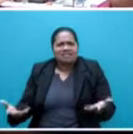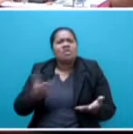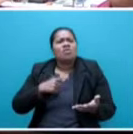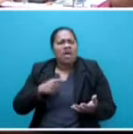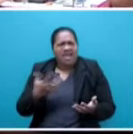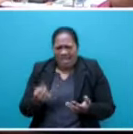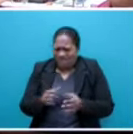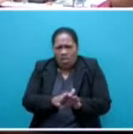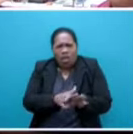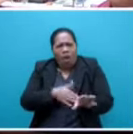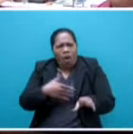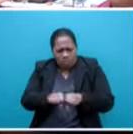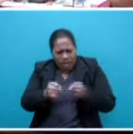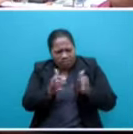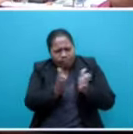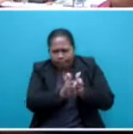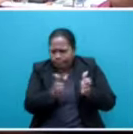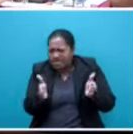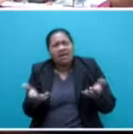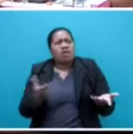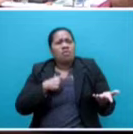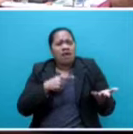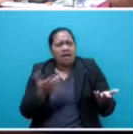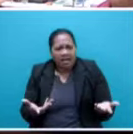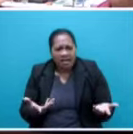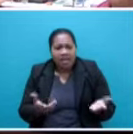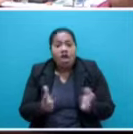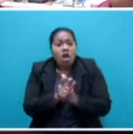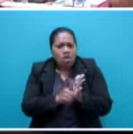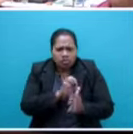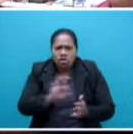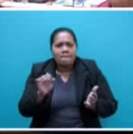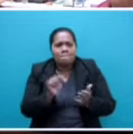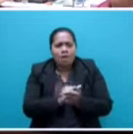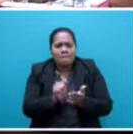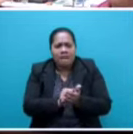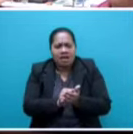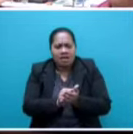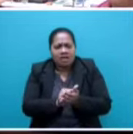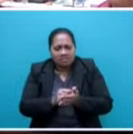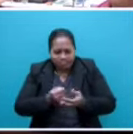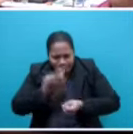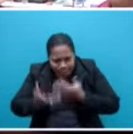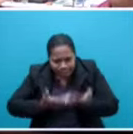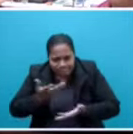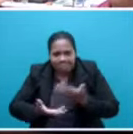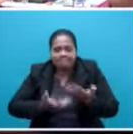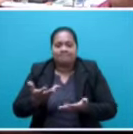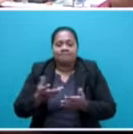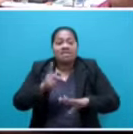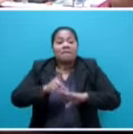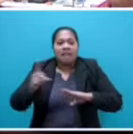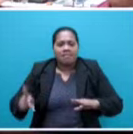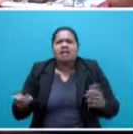long breaks? And why are laws not properly deliberated upon in the